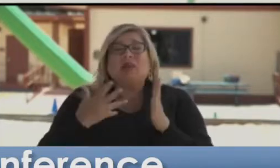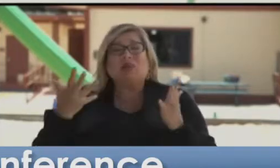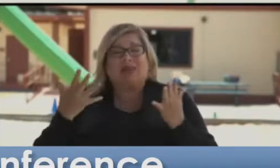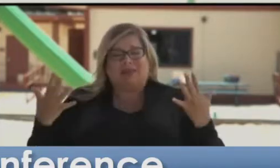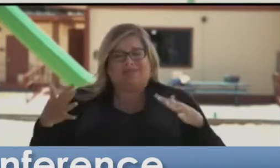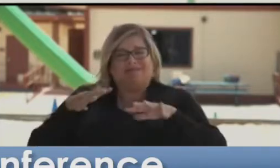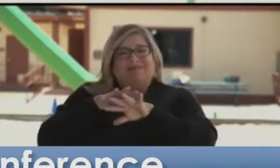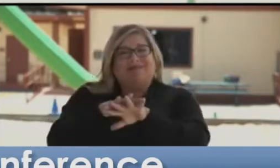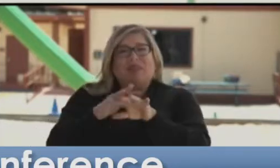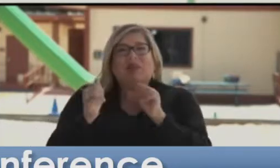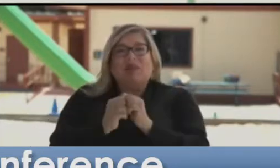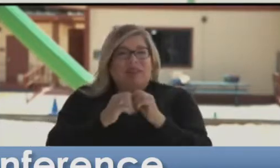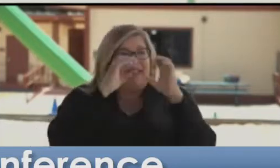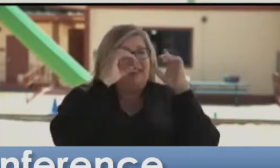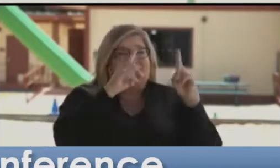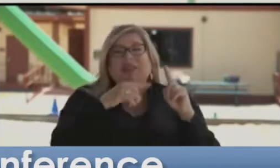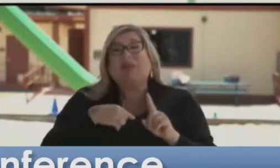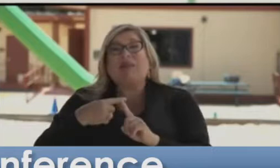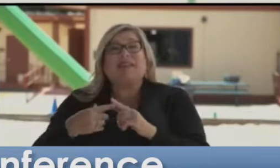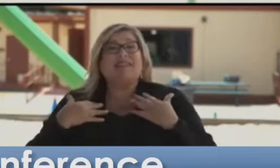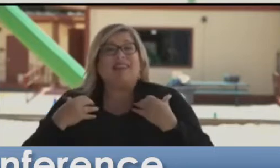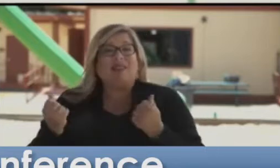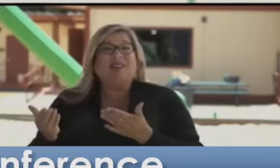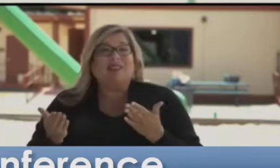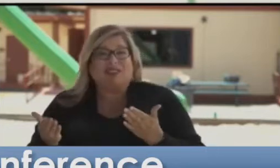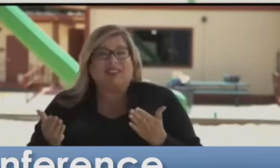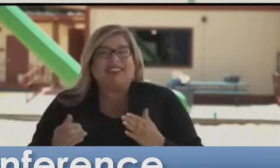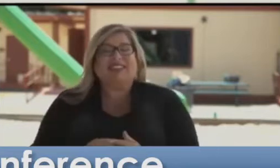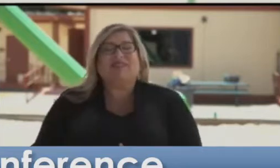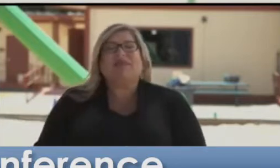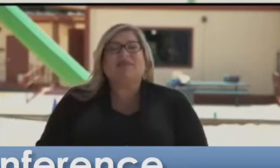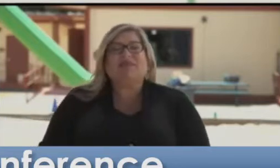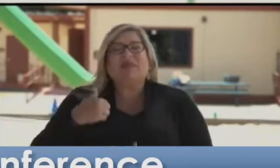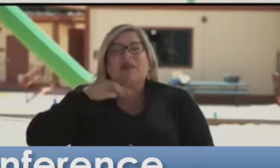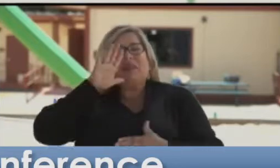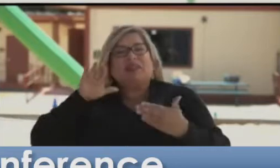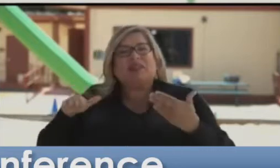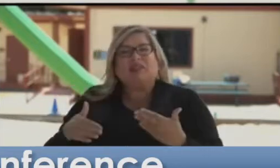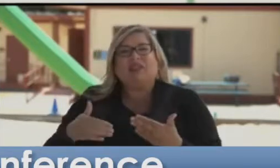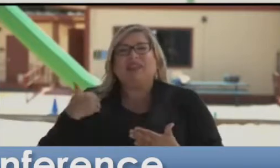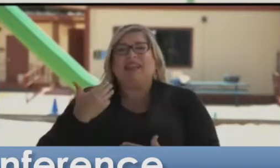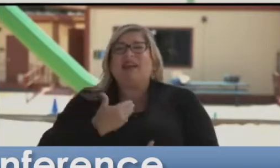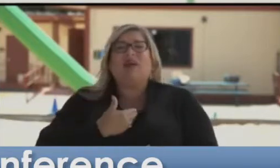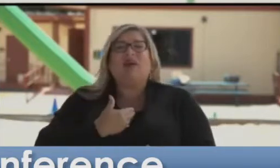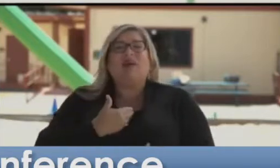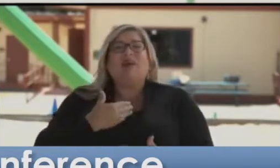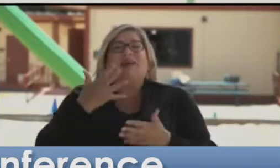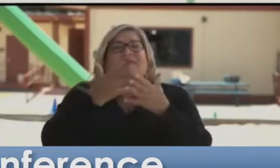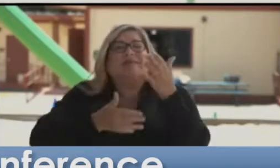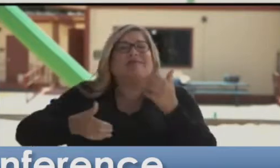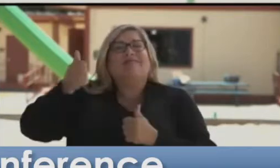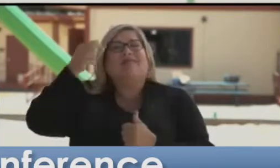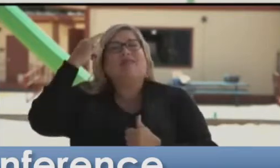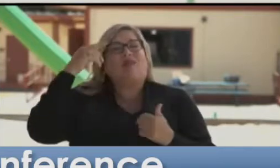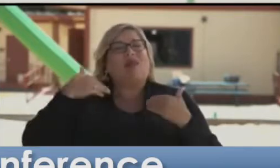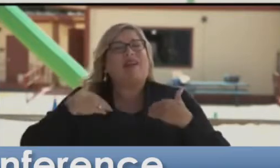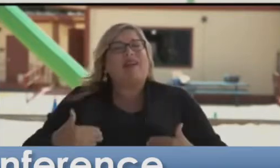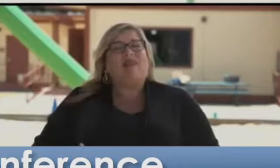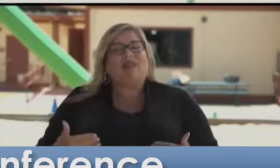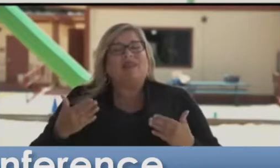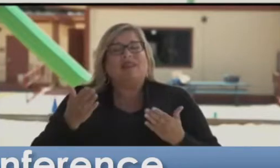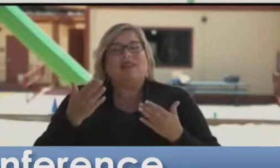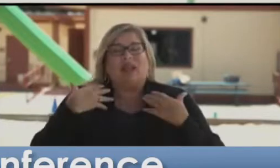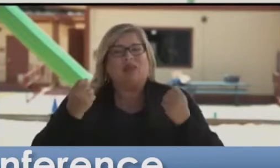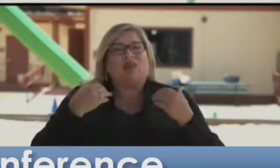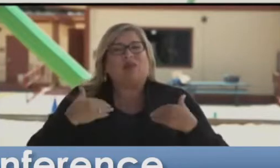education and health services, and I'm going to introduce our Secretary for HHS, Health and Human Services,